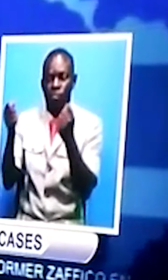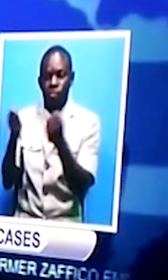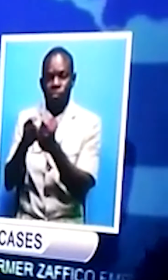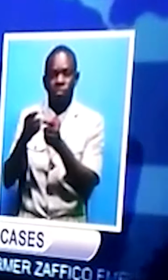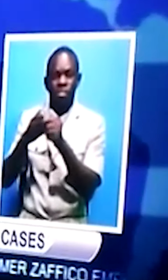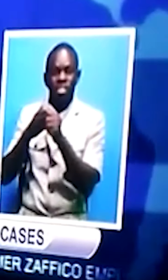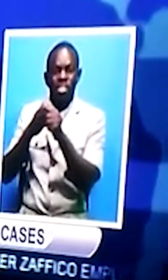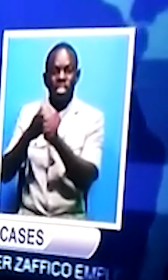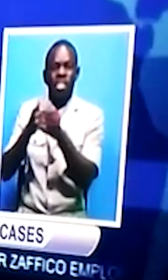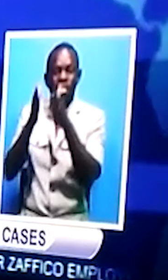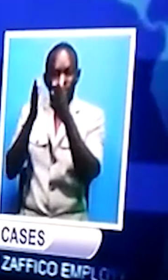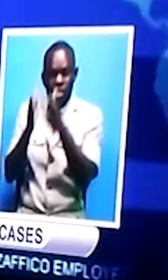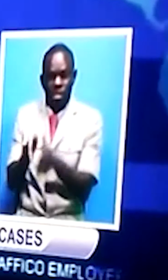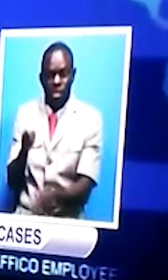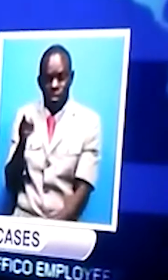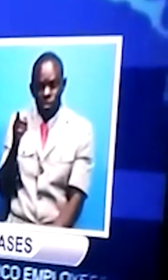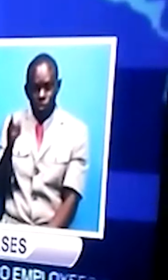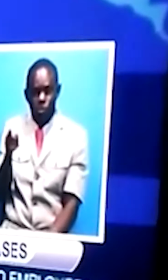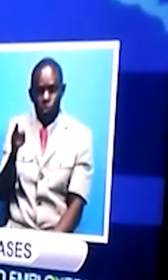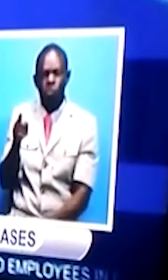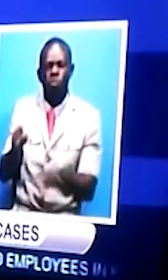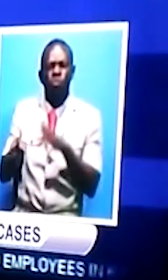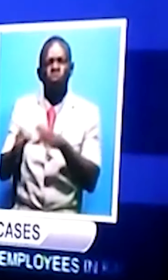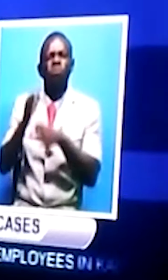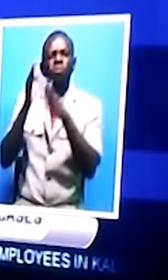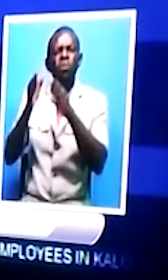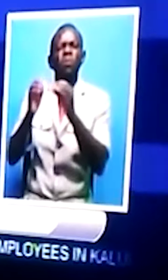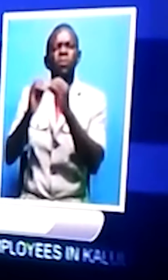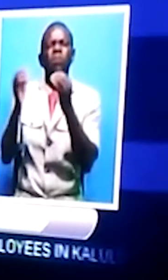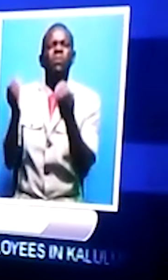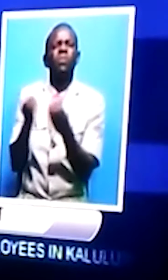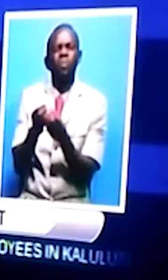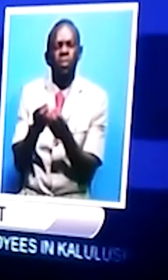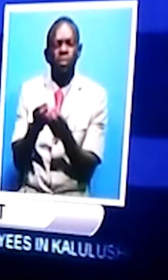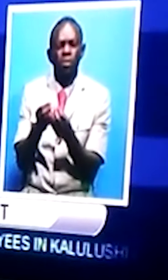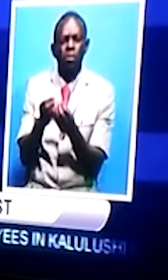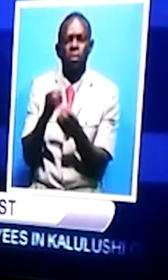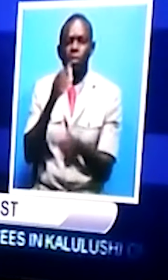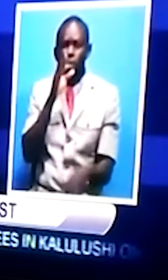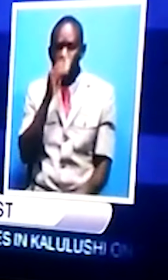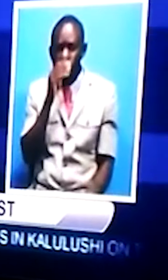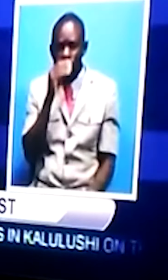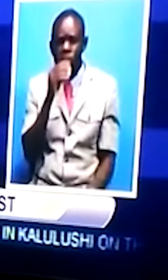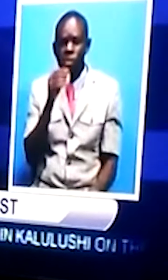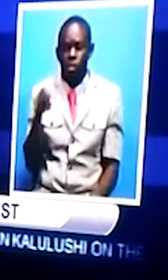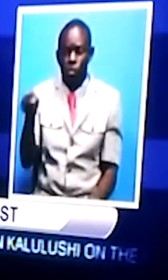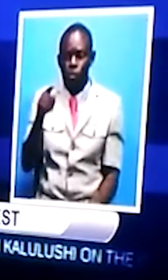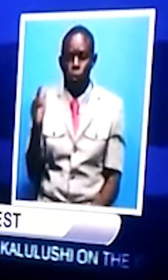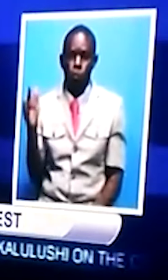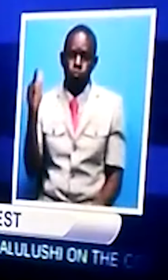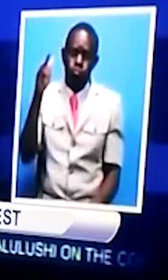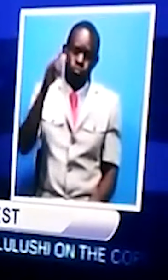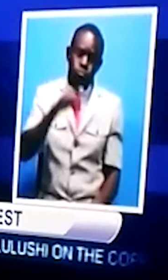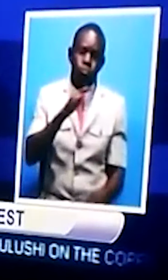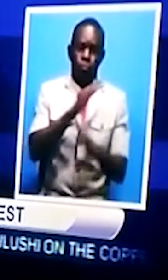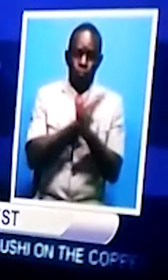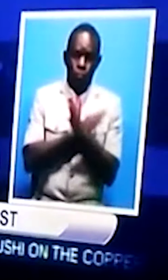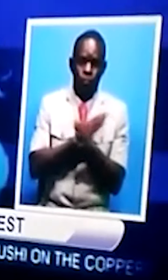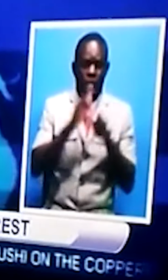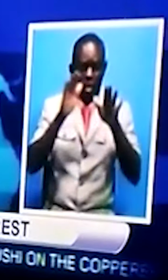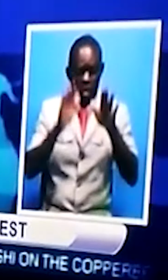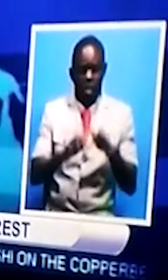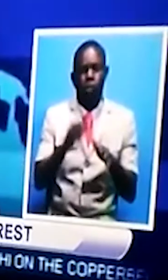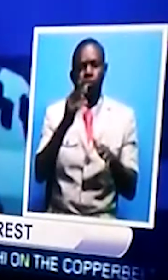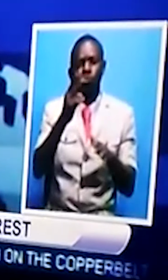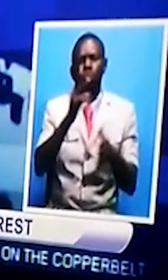origination organization founder, and the trustee, Simon Nkole, says that the team that is in the country for 2 weeks is